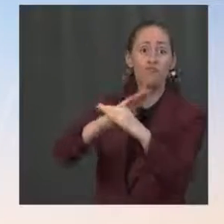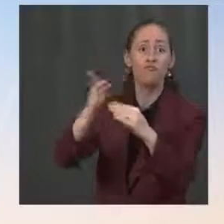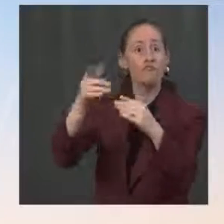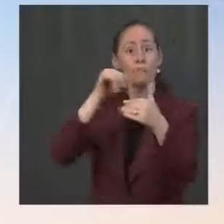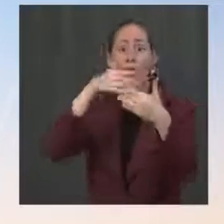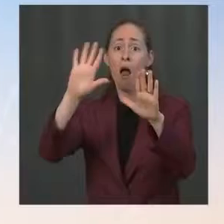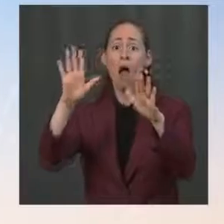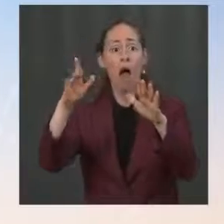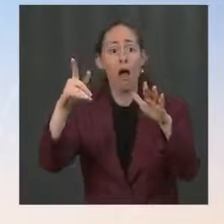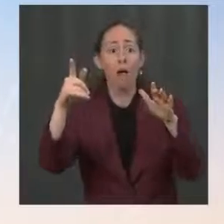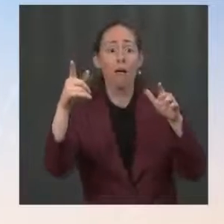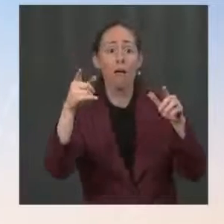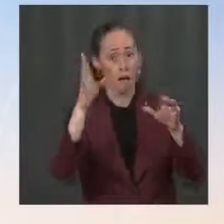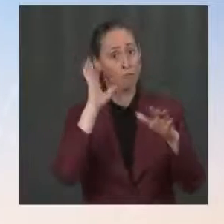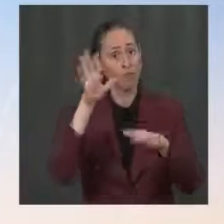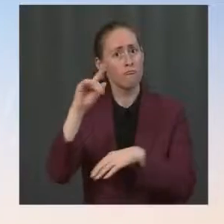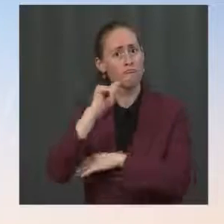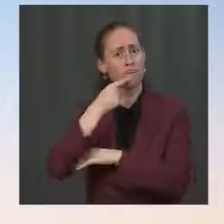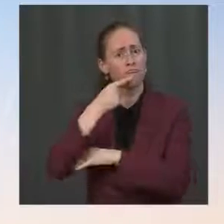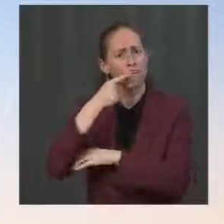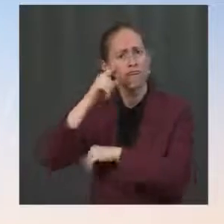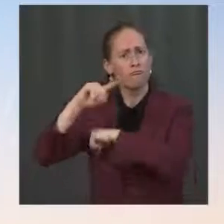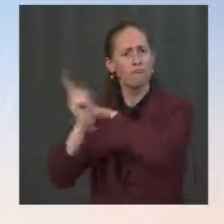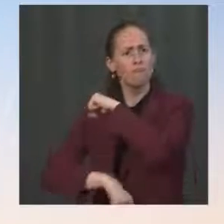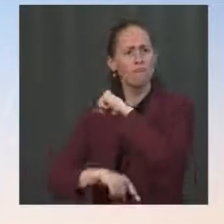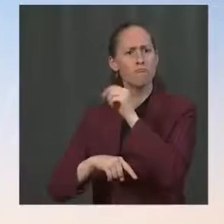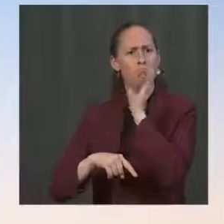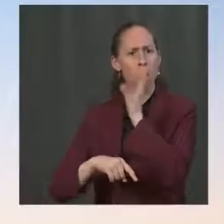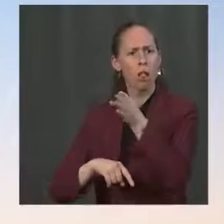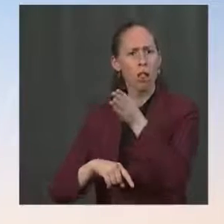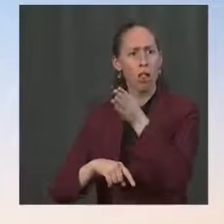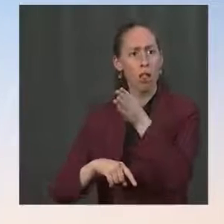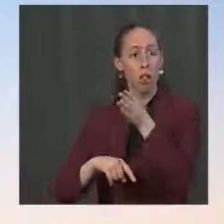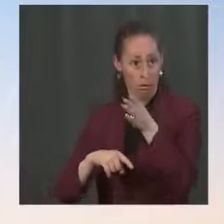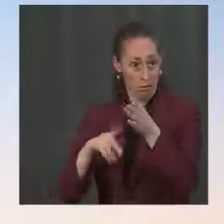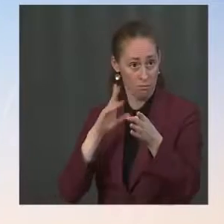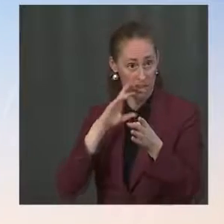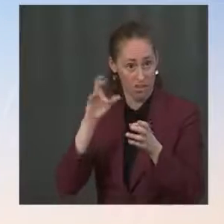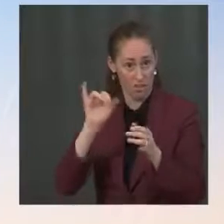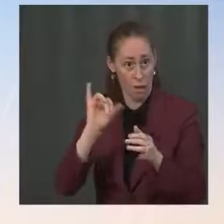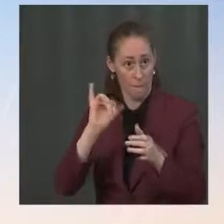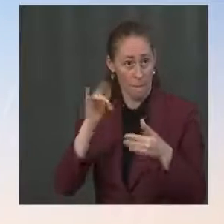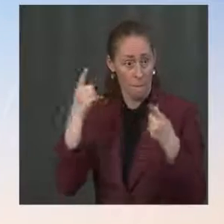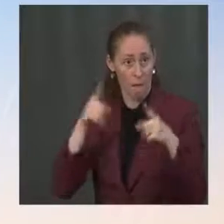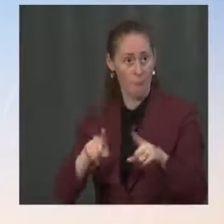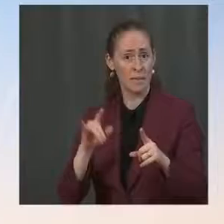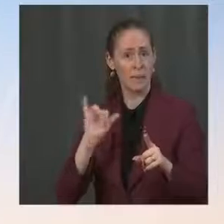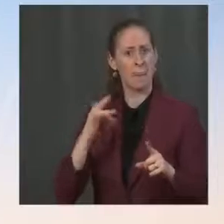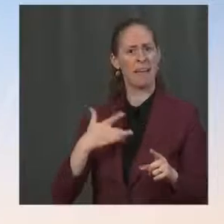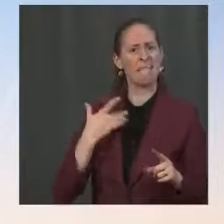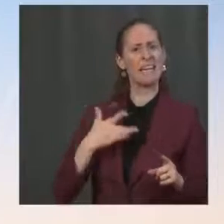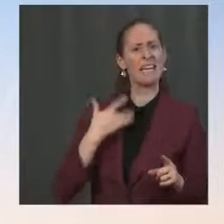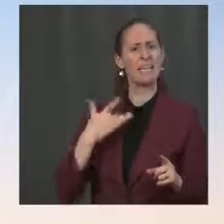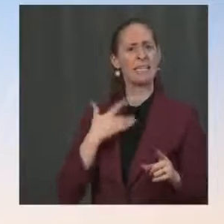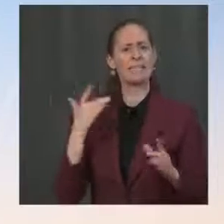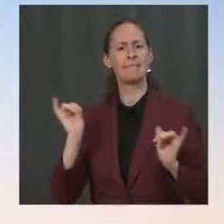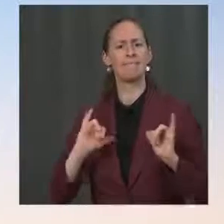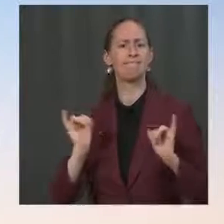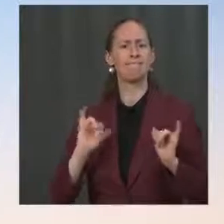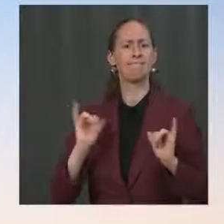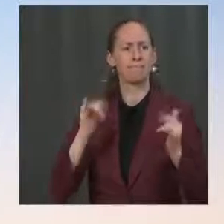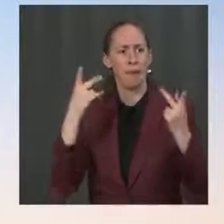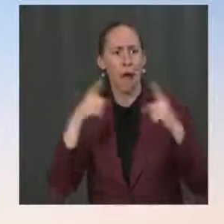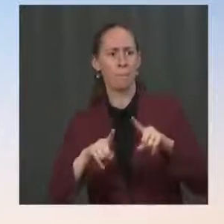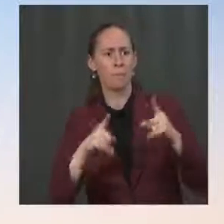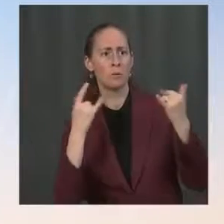an attack? Were our forces targeted? Was this at the airport? Were our operations disrupted? And if indeed it was,